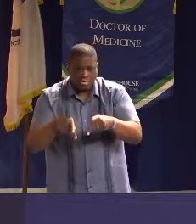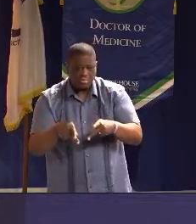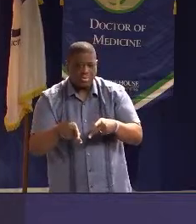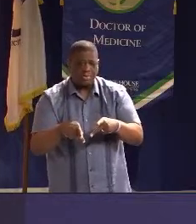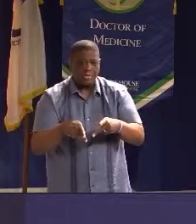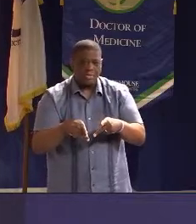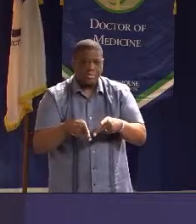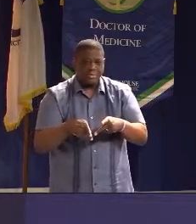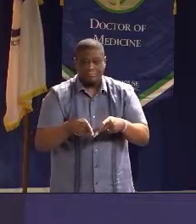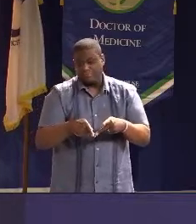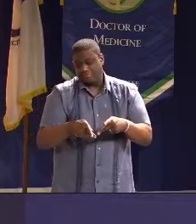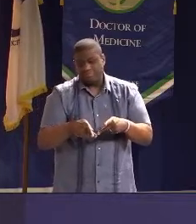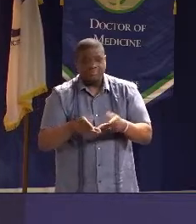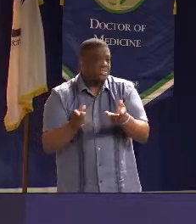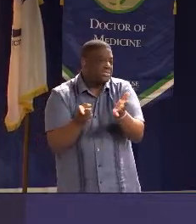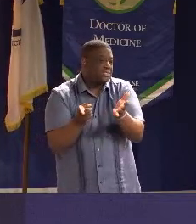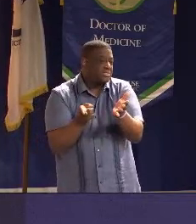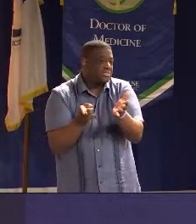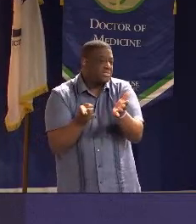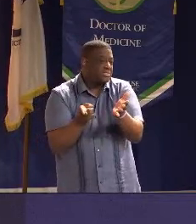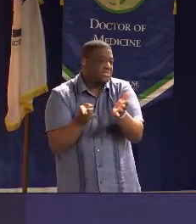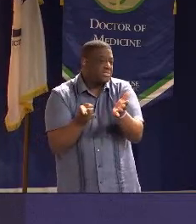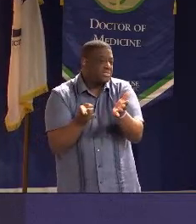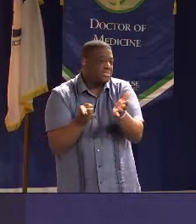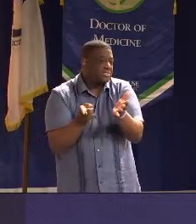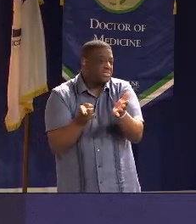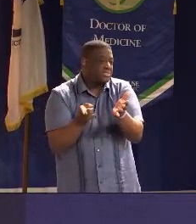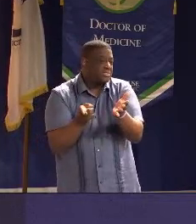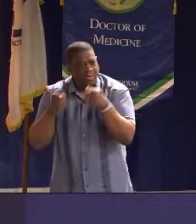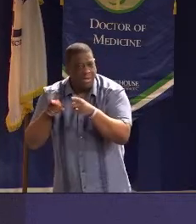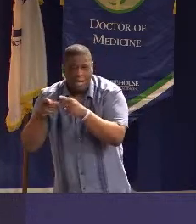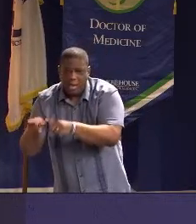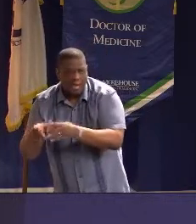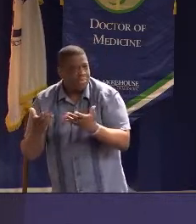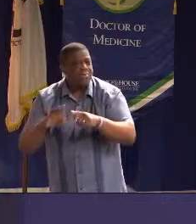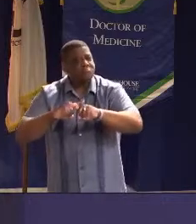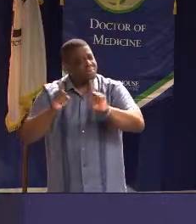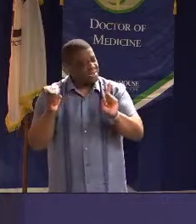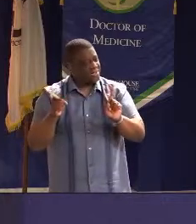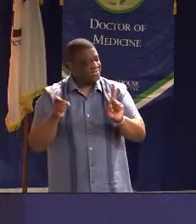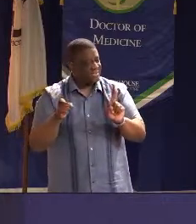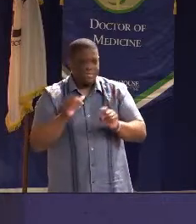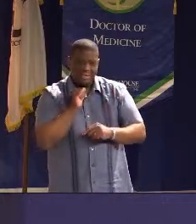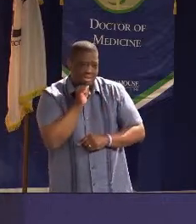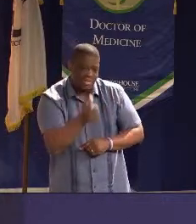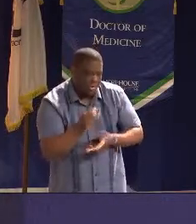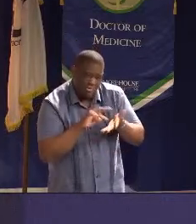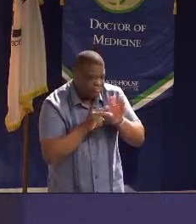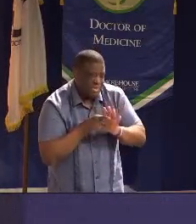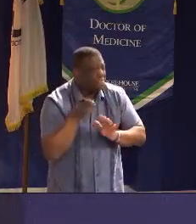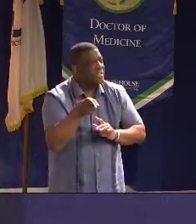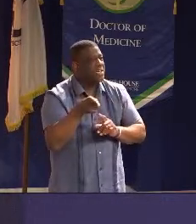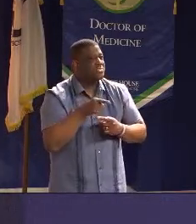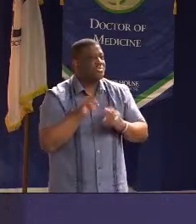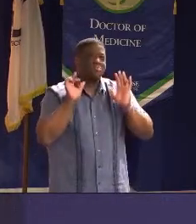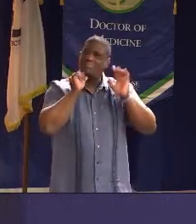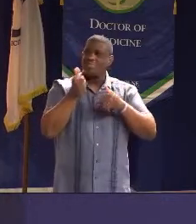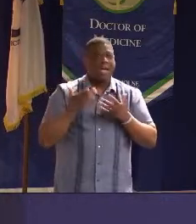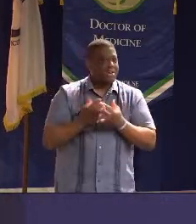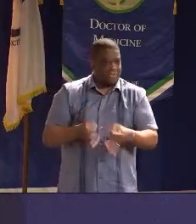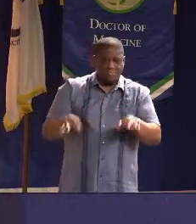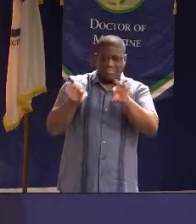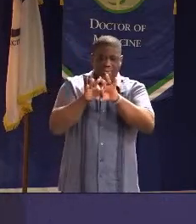unexpected path at certain moments in this journey. This does not mean that you are not exceptional. It means